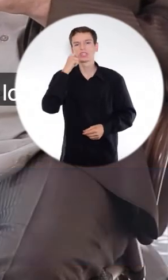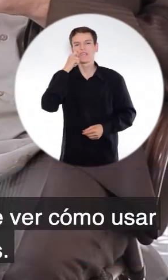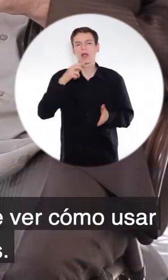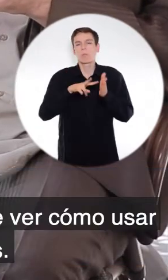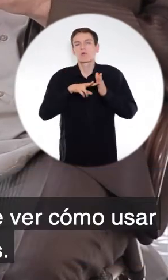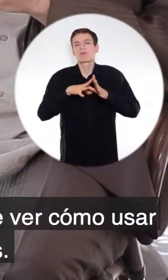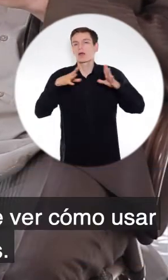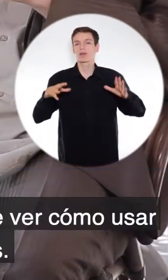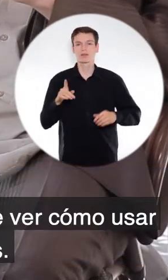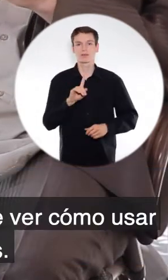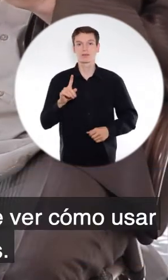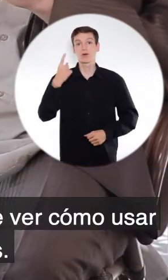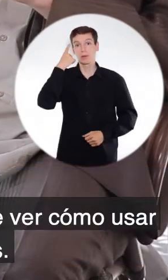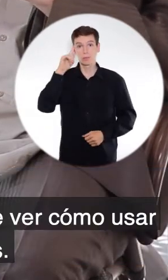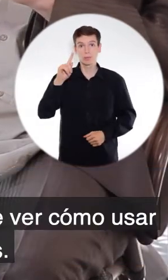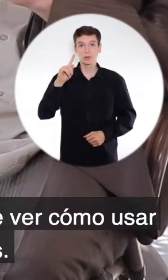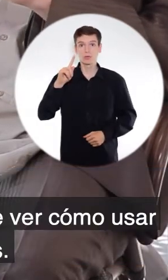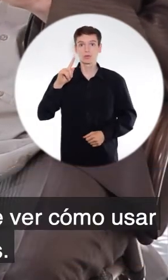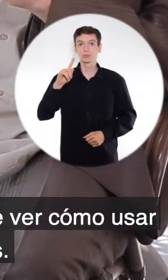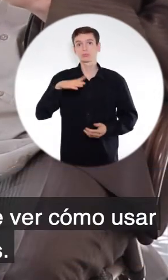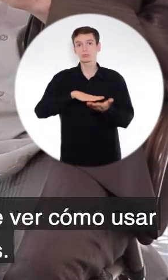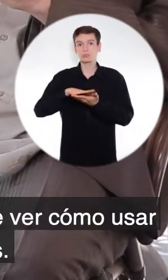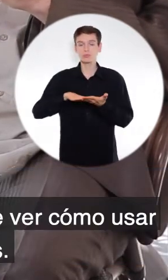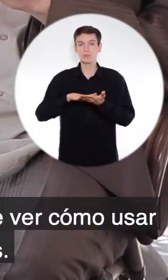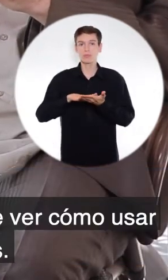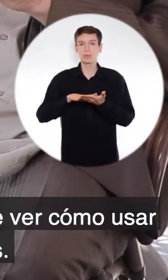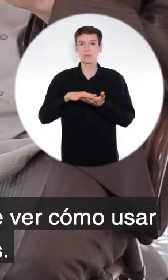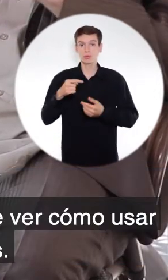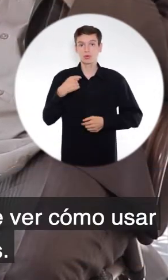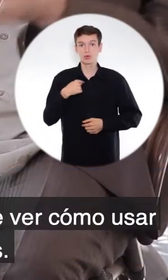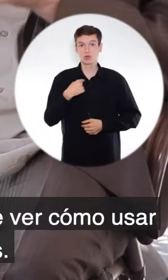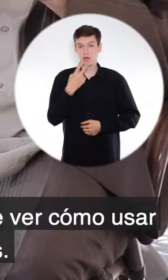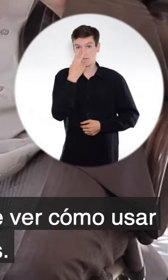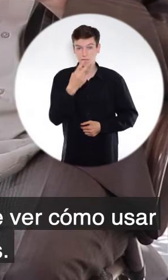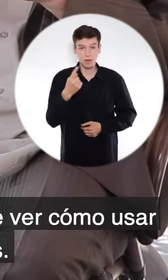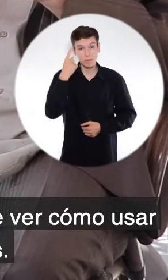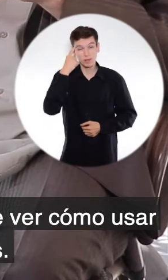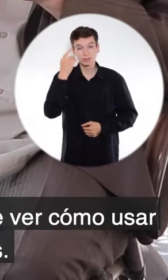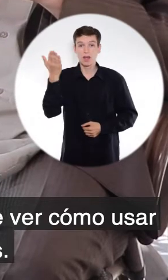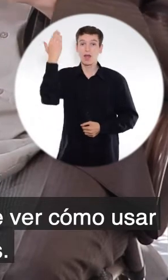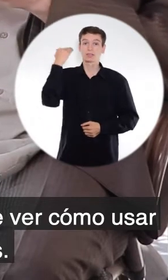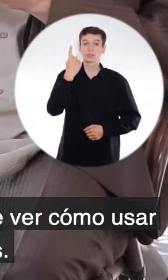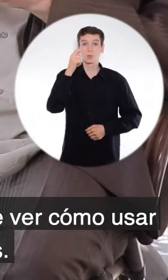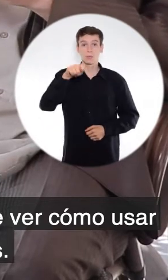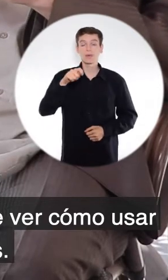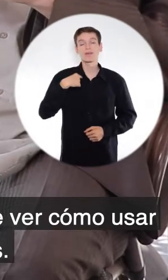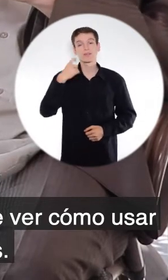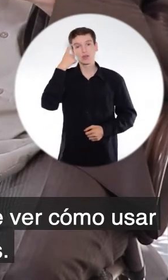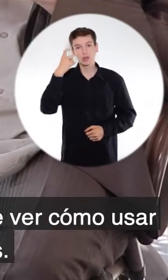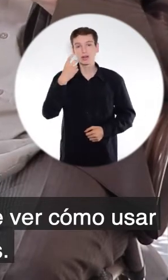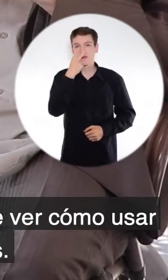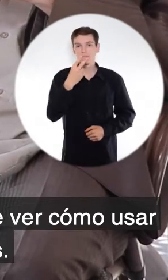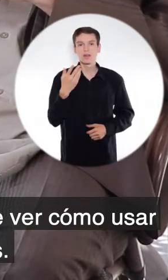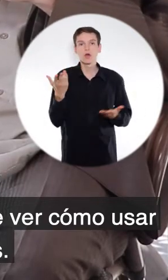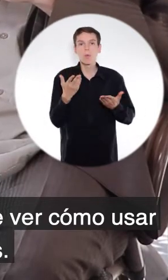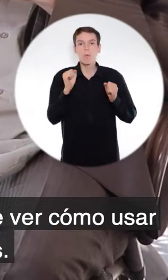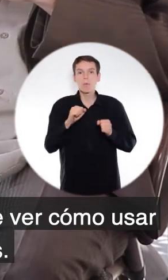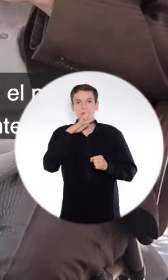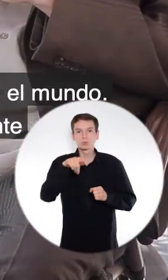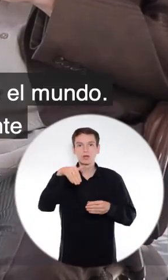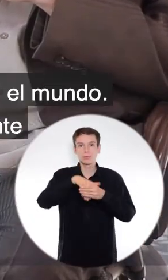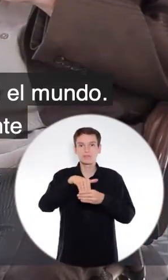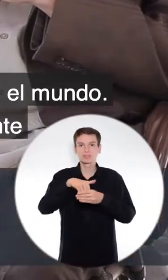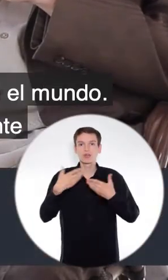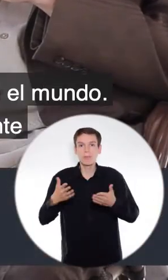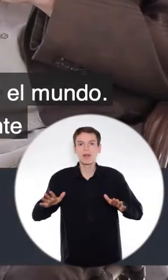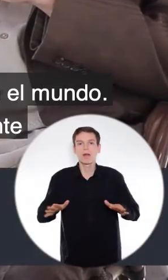ago, I would have said I would think about how to use that referendum in a way to motivate the assembly to get the two-thirds. I